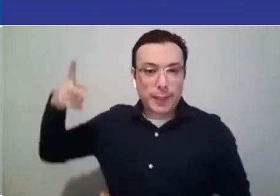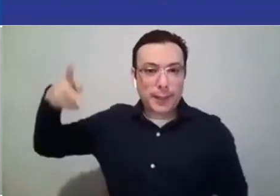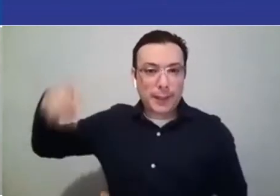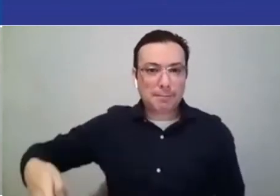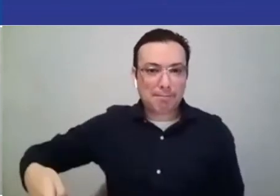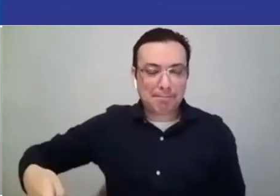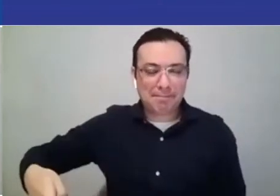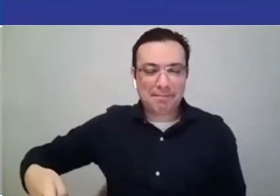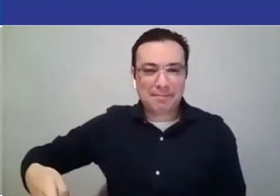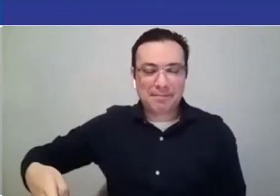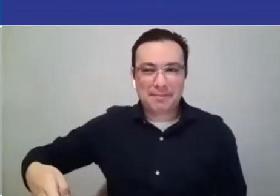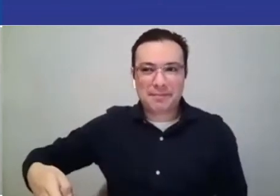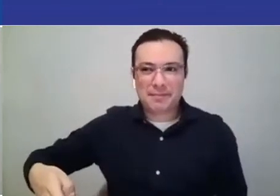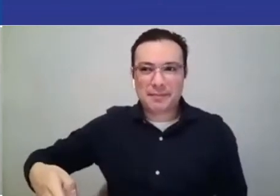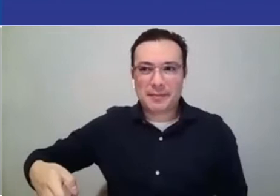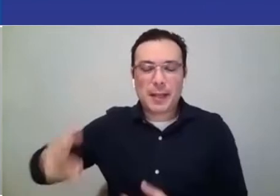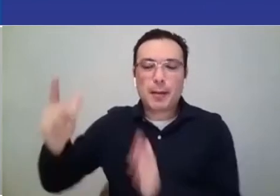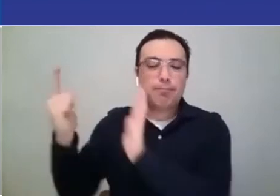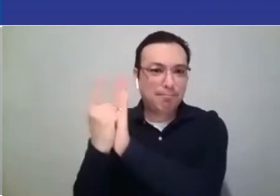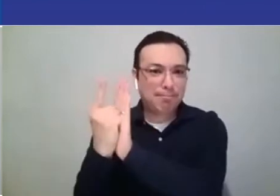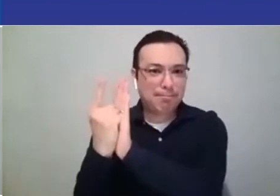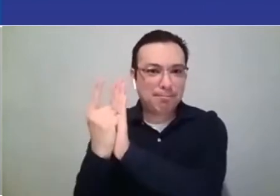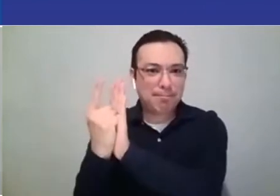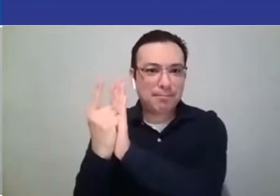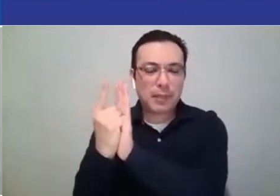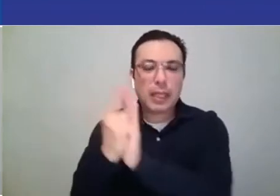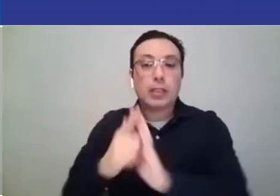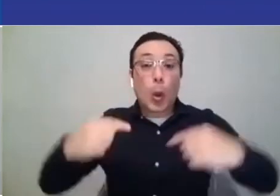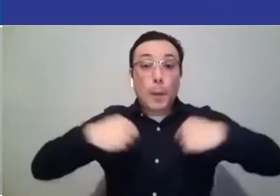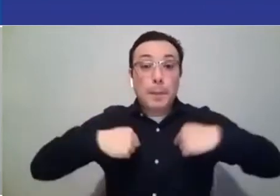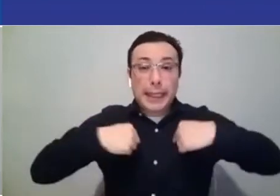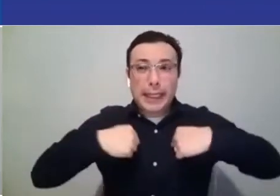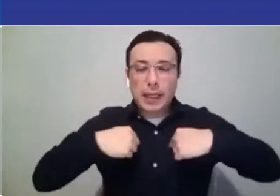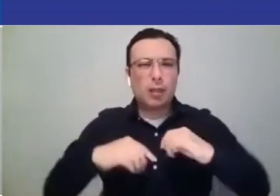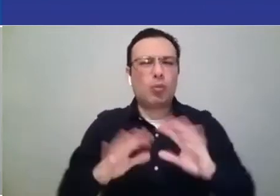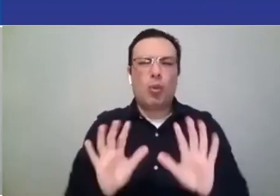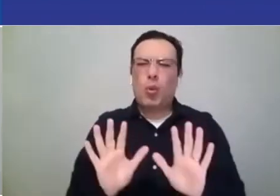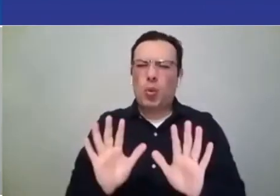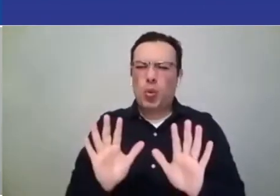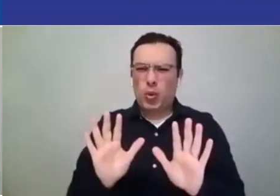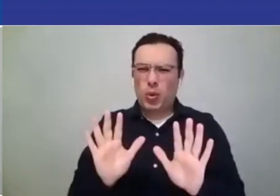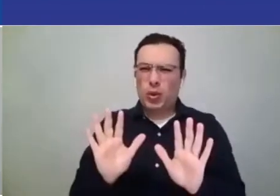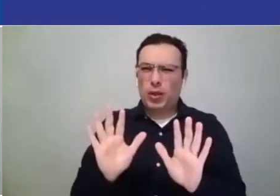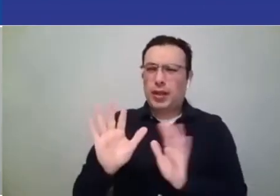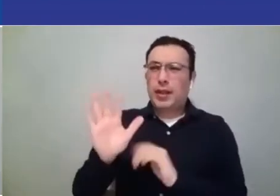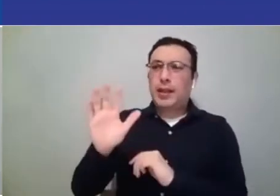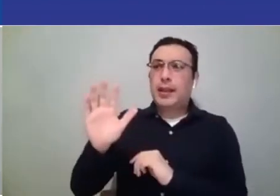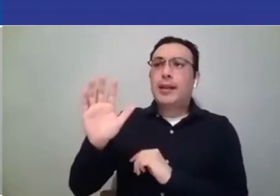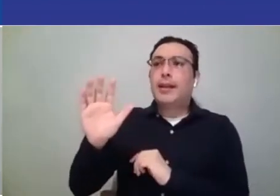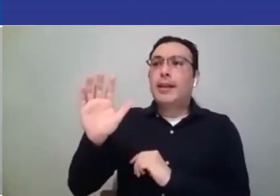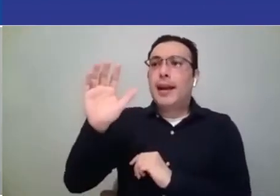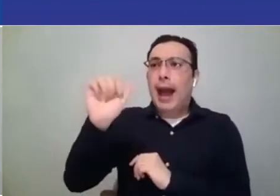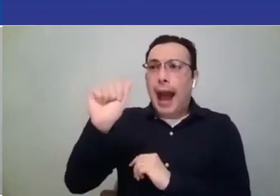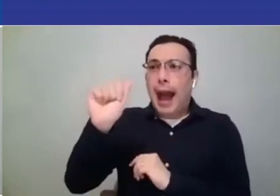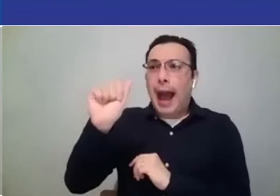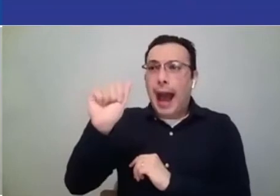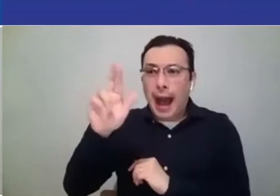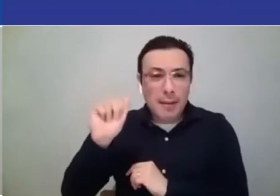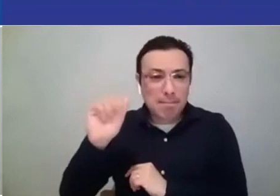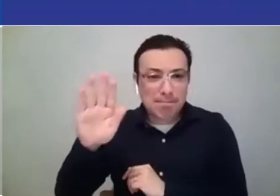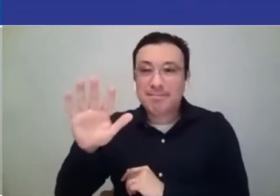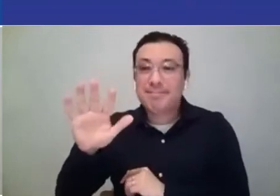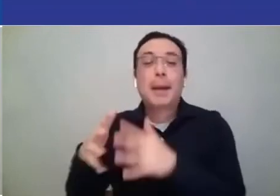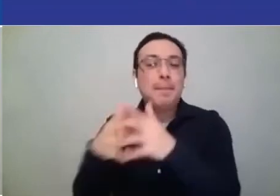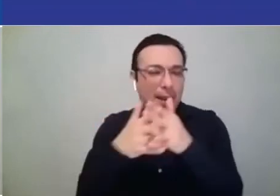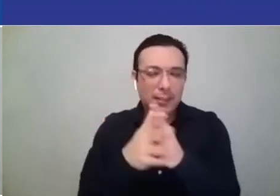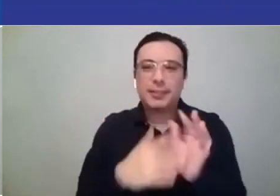I just can't conceptualize an Arab American wedding without music, and without Palestinian